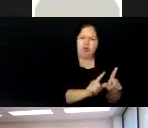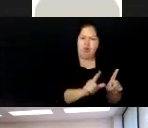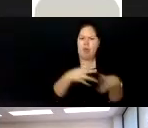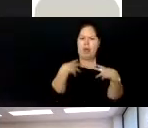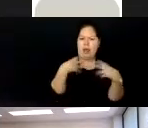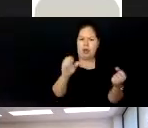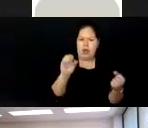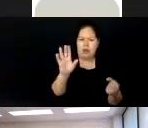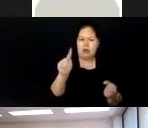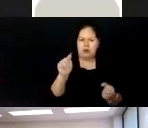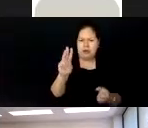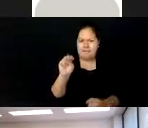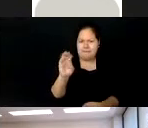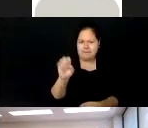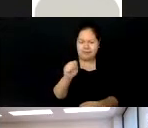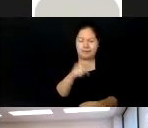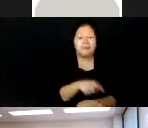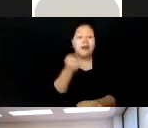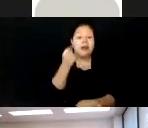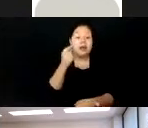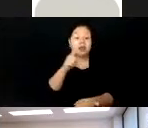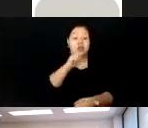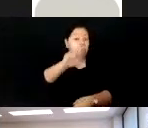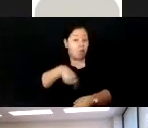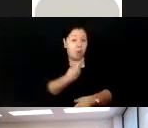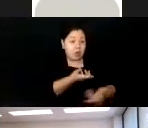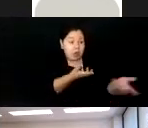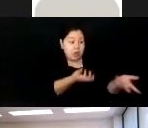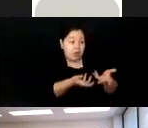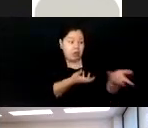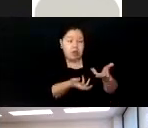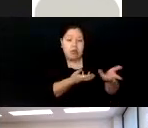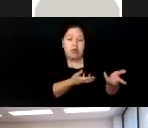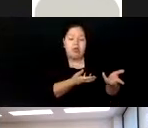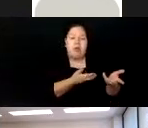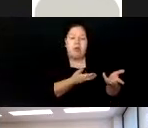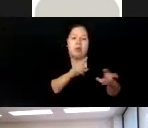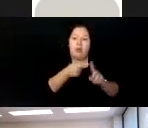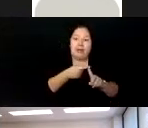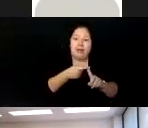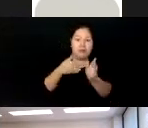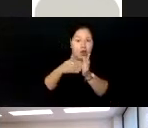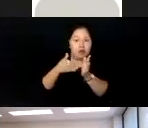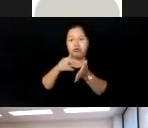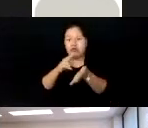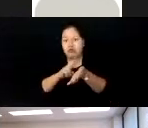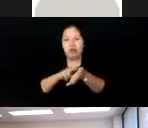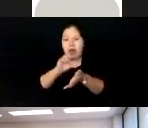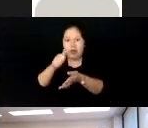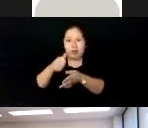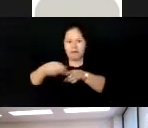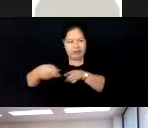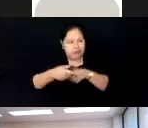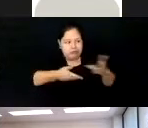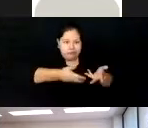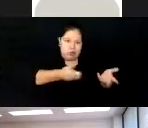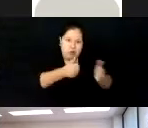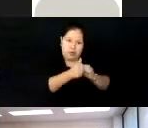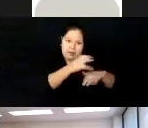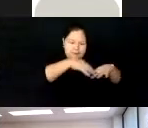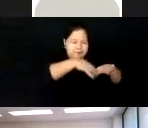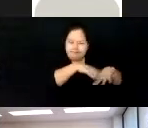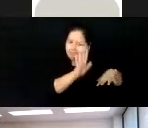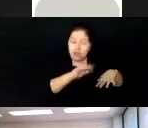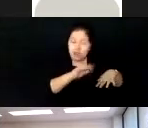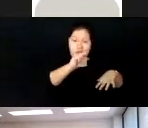Racism isn't limited to interpersonal issues during the provision of health services. Structural racism is evident throughout the